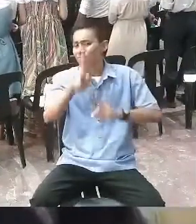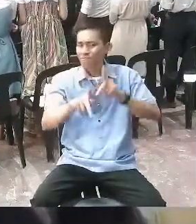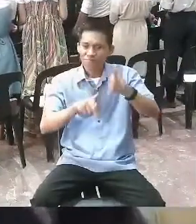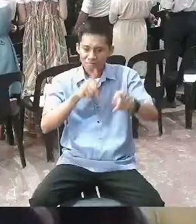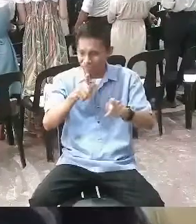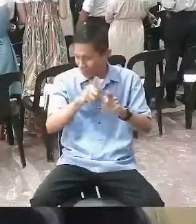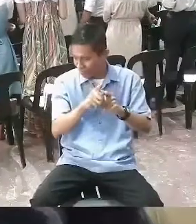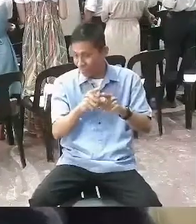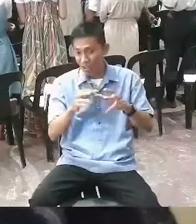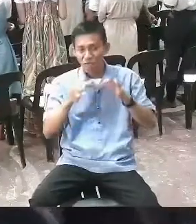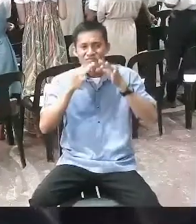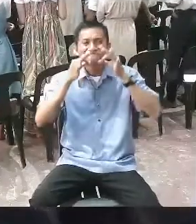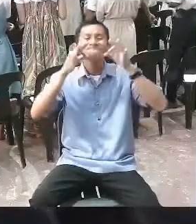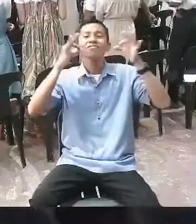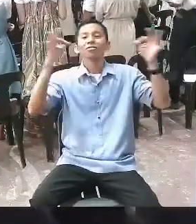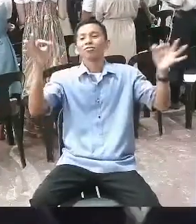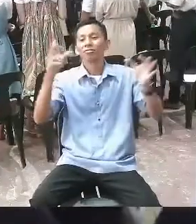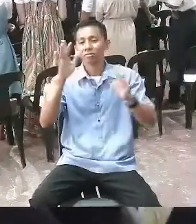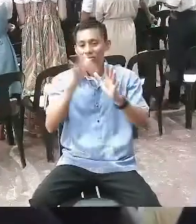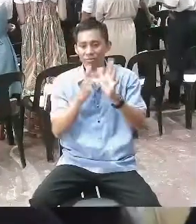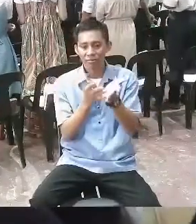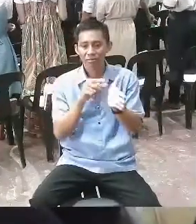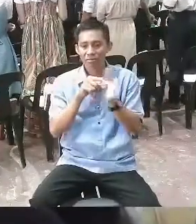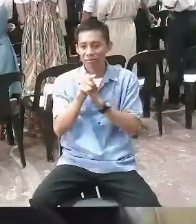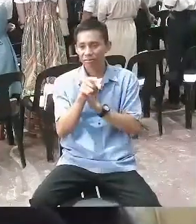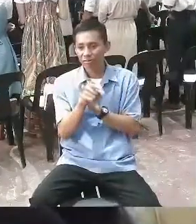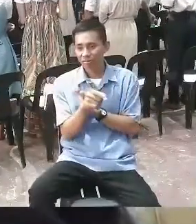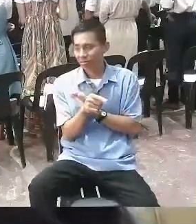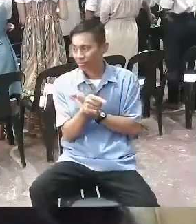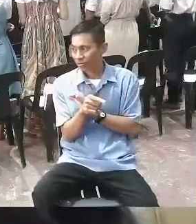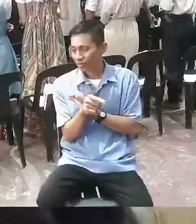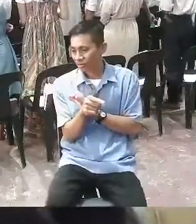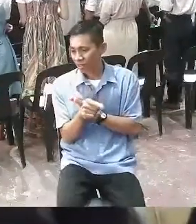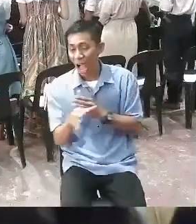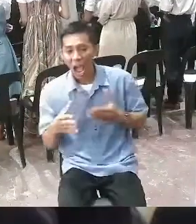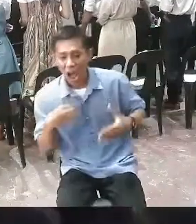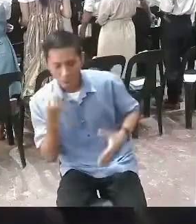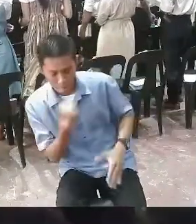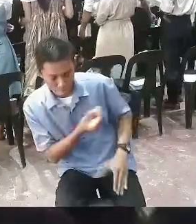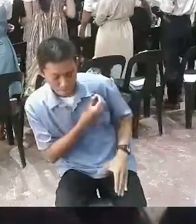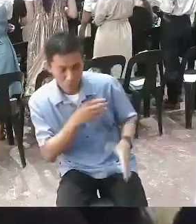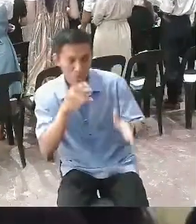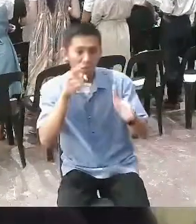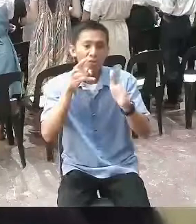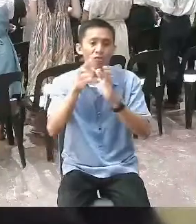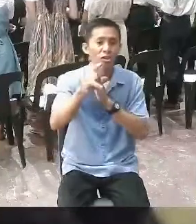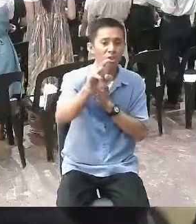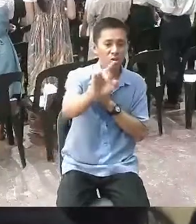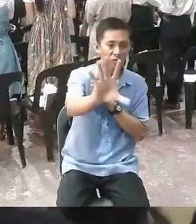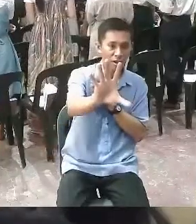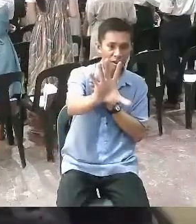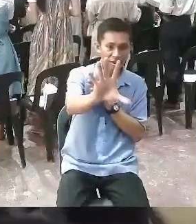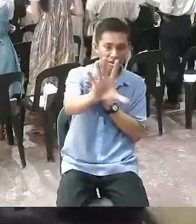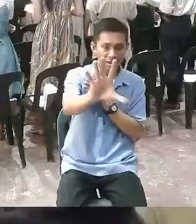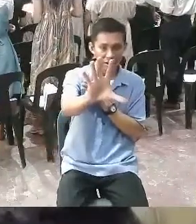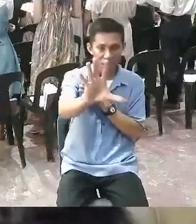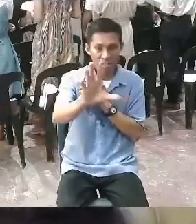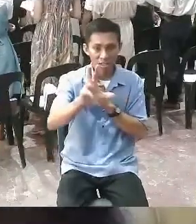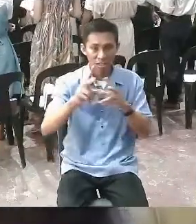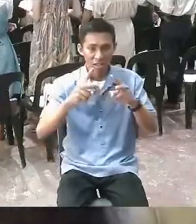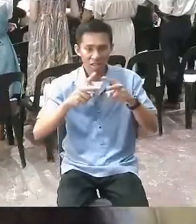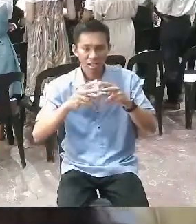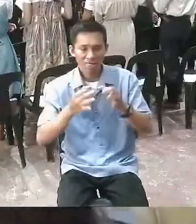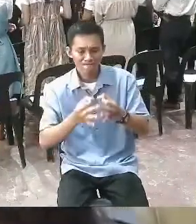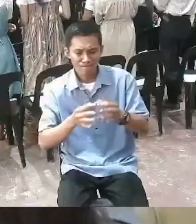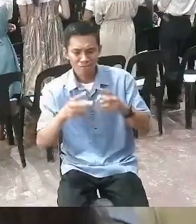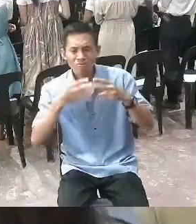my opinion, in these verses, especially verse 5, is the most important